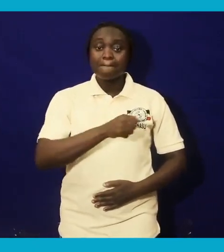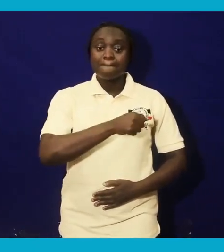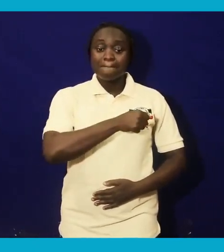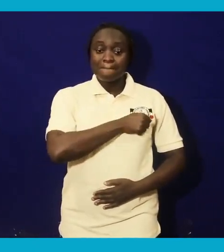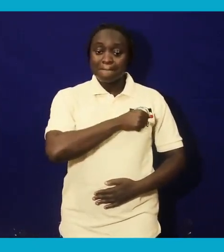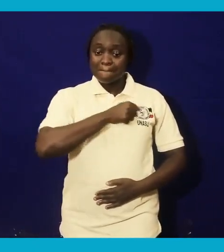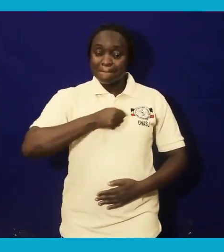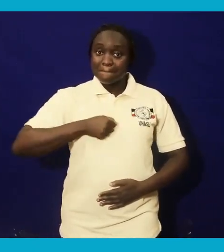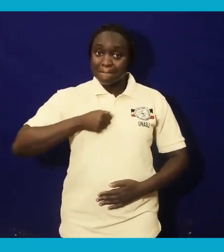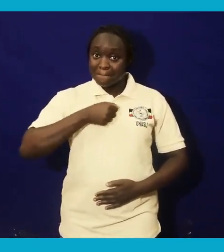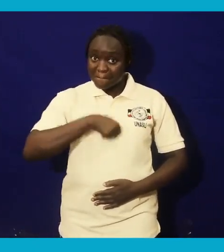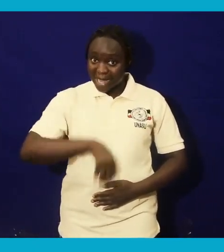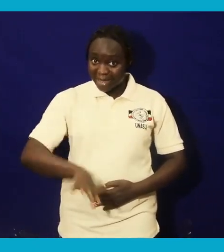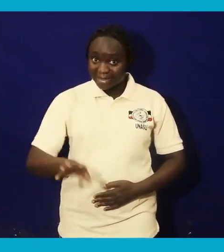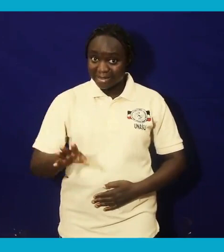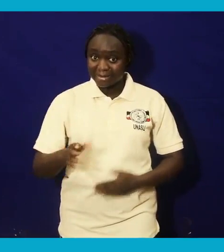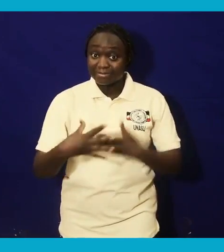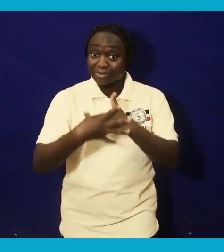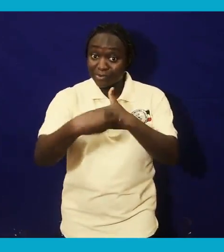mother,